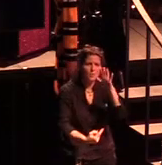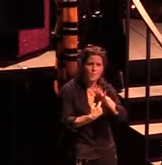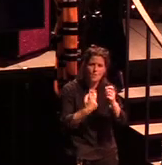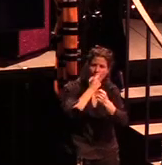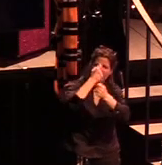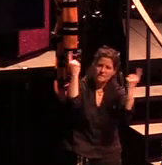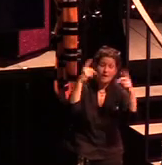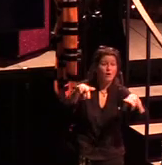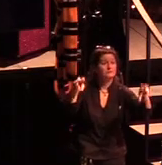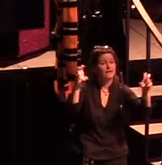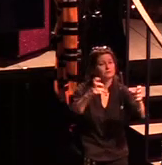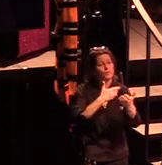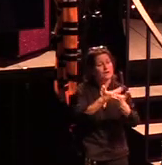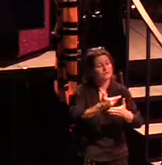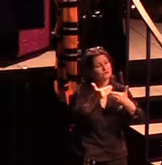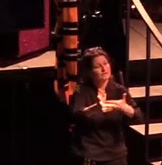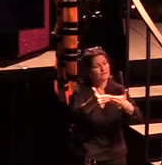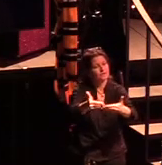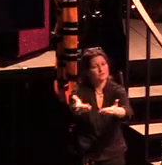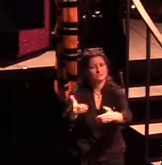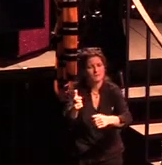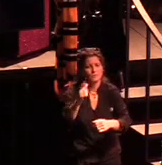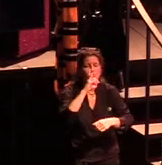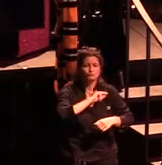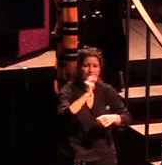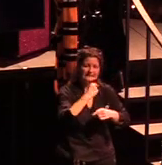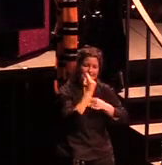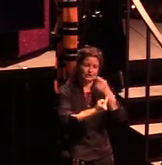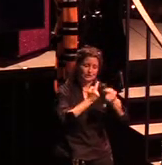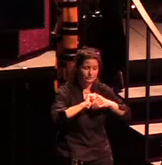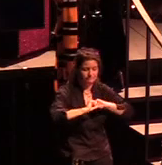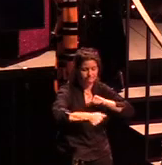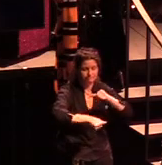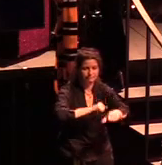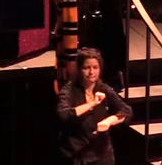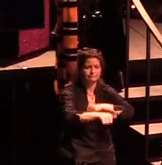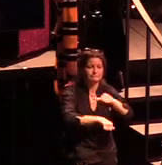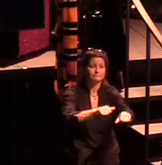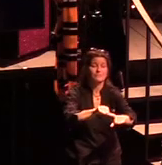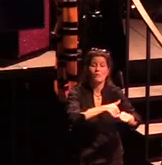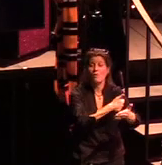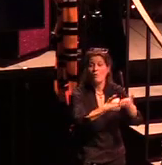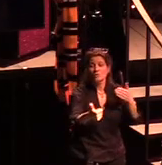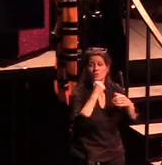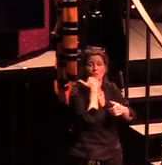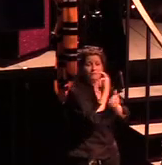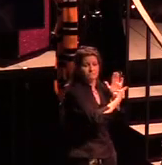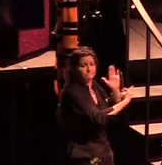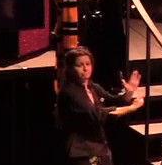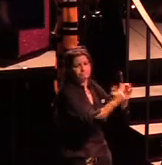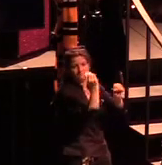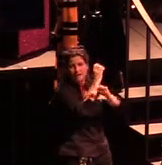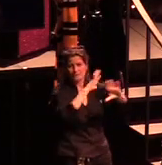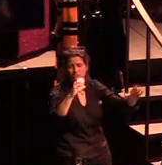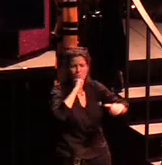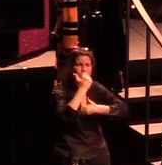giving the title of each section I'll read each of these out in turn risky I will also show a few images which I'll describe biscuit